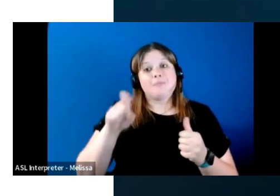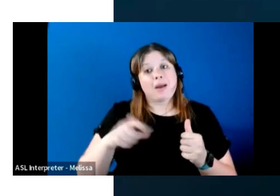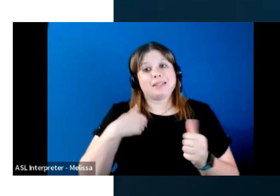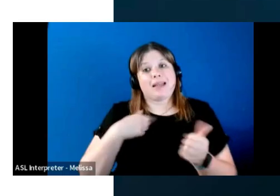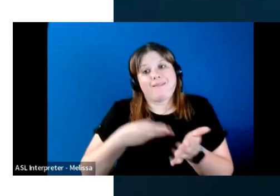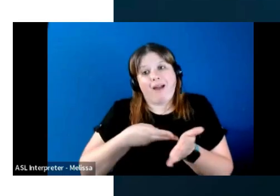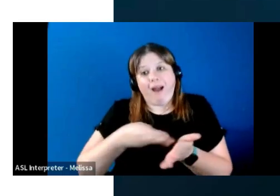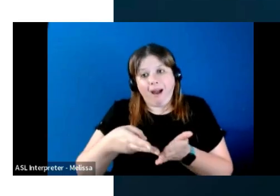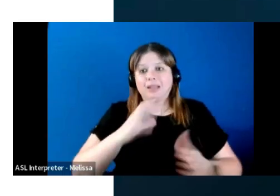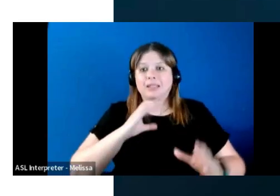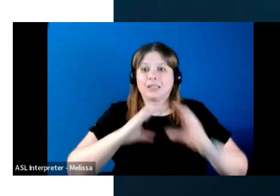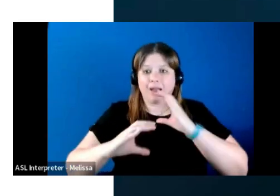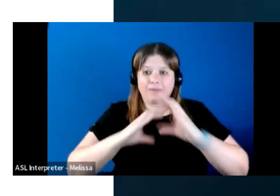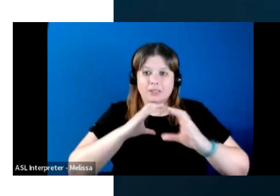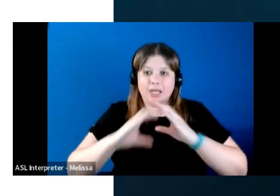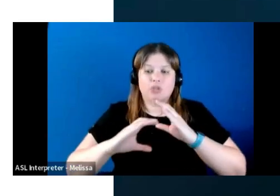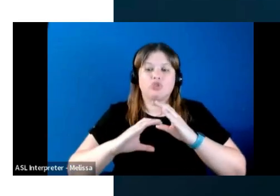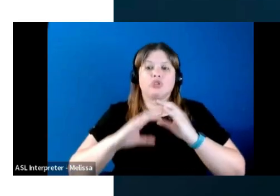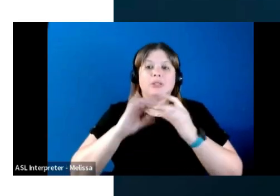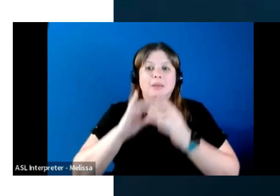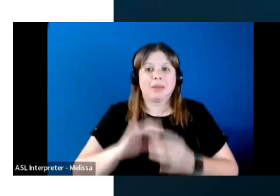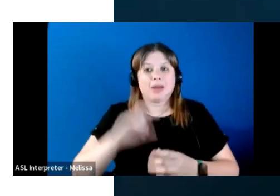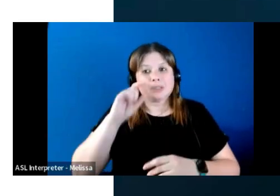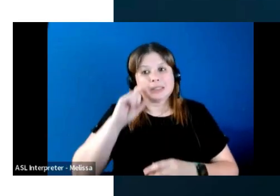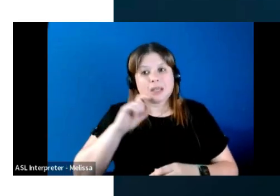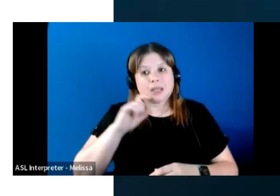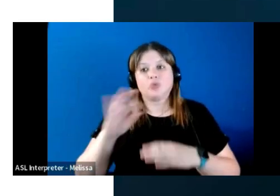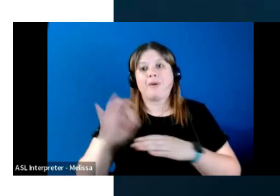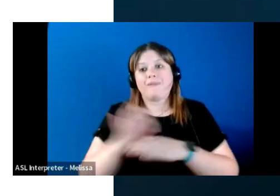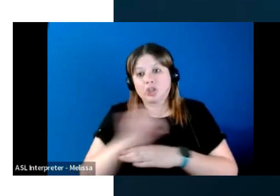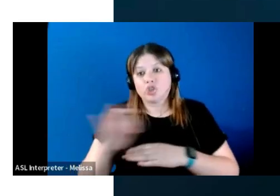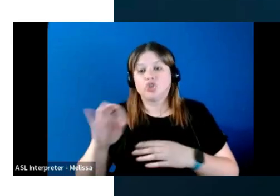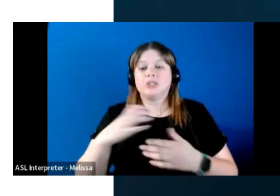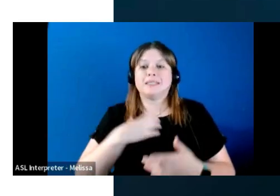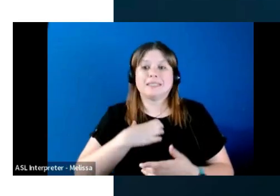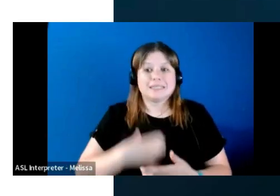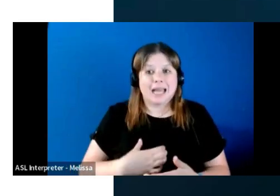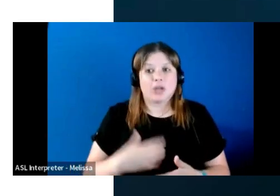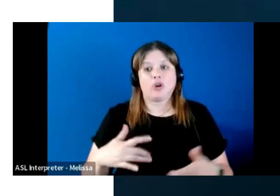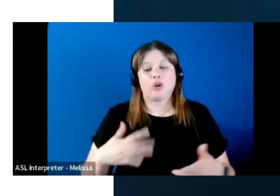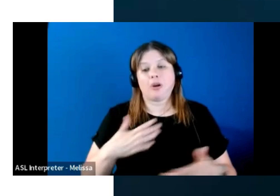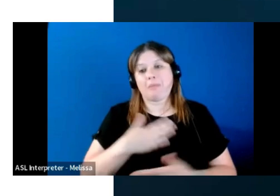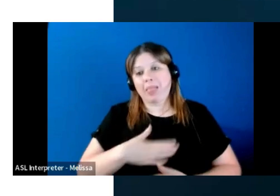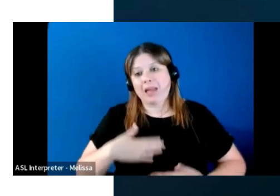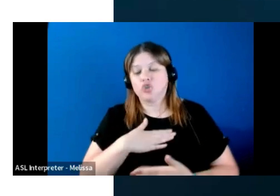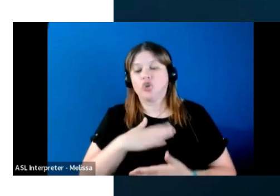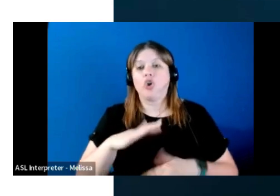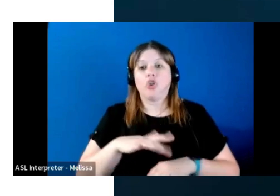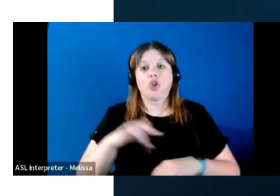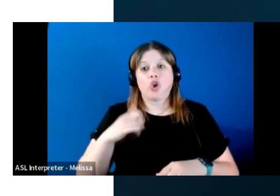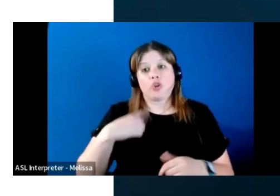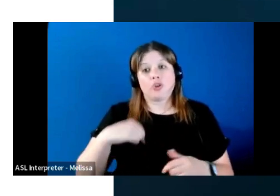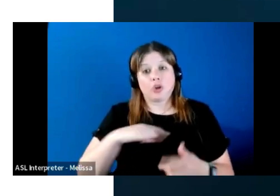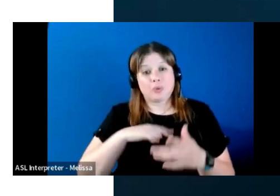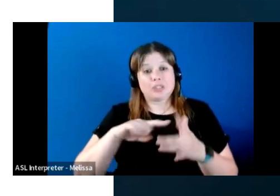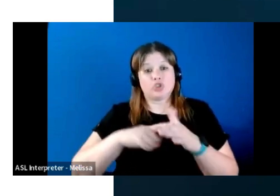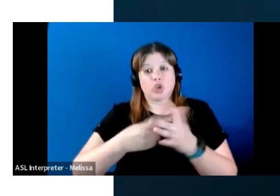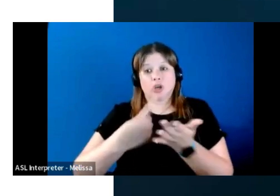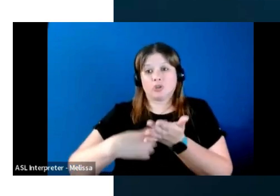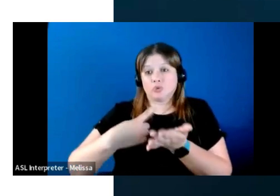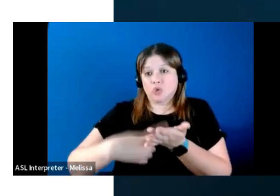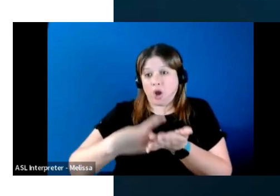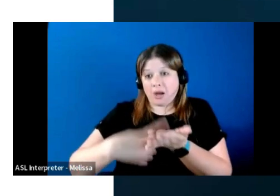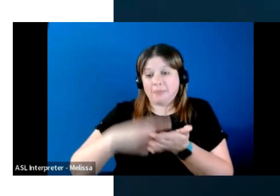conversations about sexual function, desire, and pleasure. And the earlier we start to talk about sex, the easier it